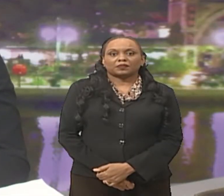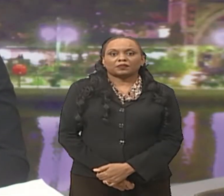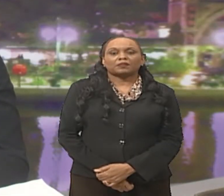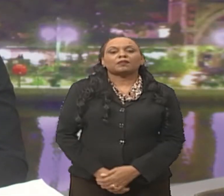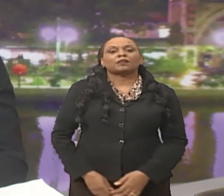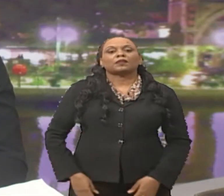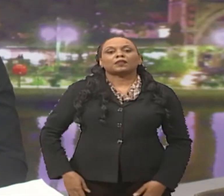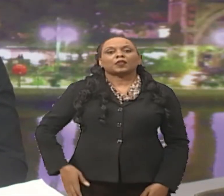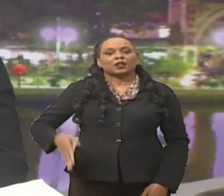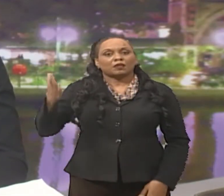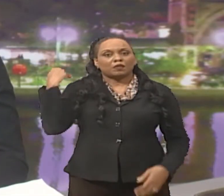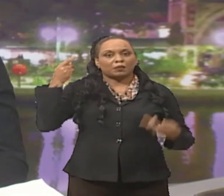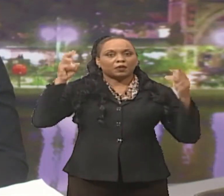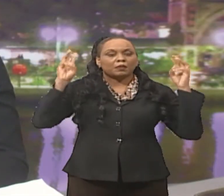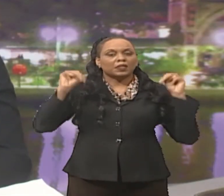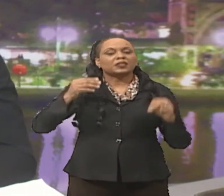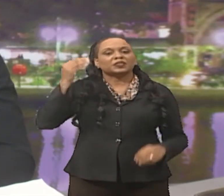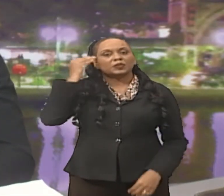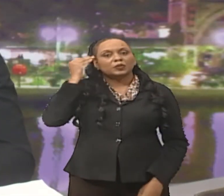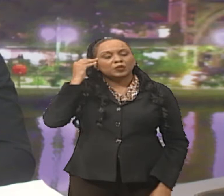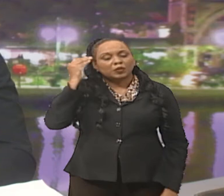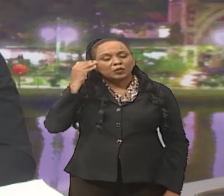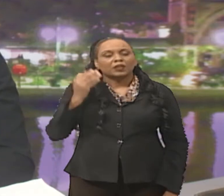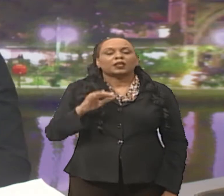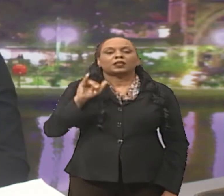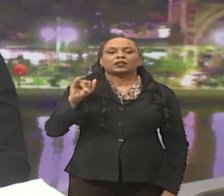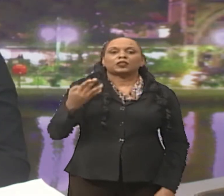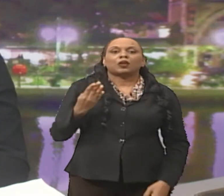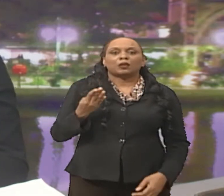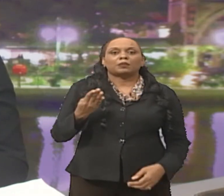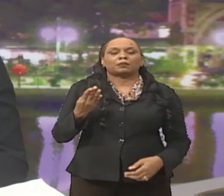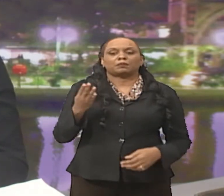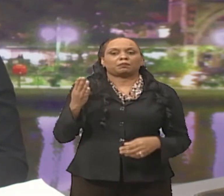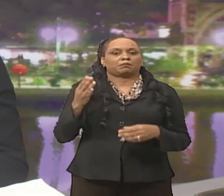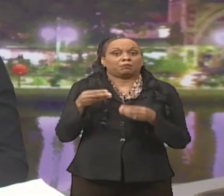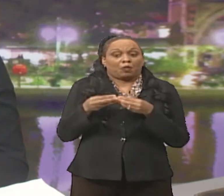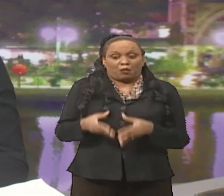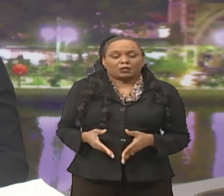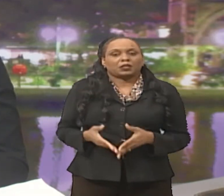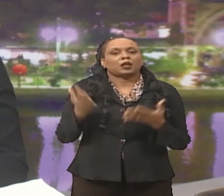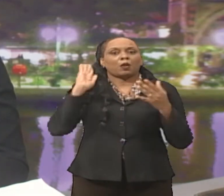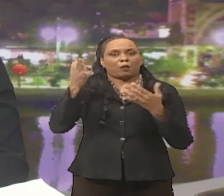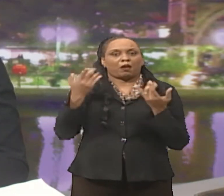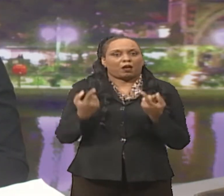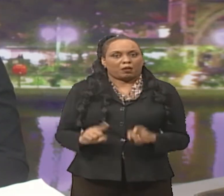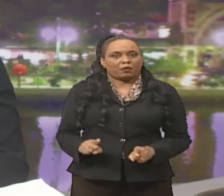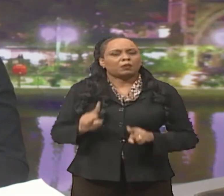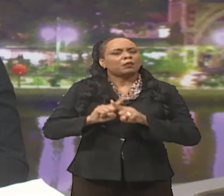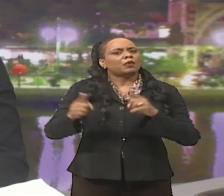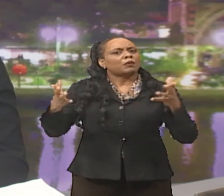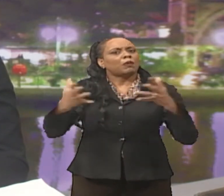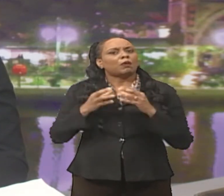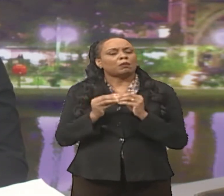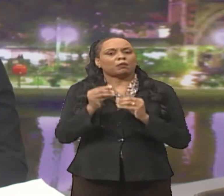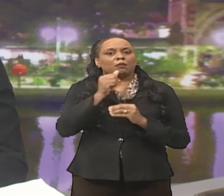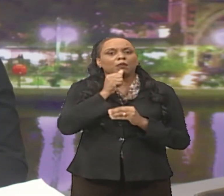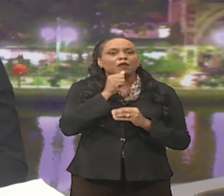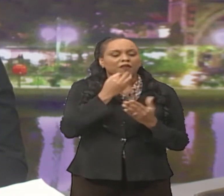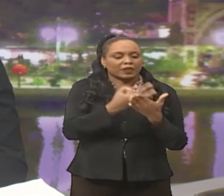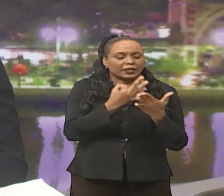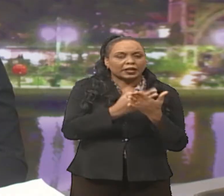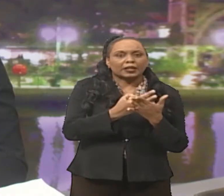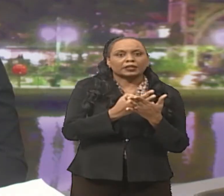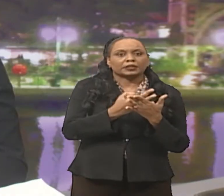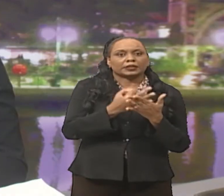Acknowledging that job losses are imminent given the nature of structural adjustment, Mr. Arthur wants more private financial institutions to partner